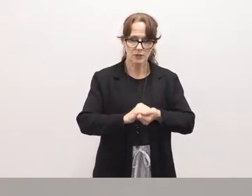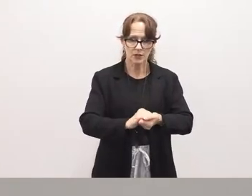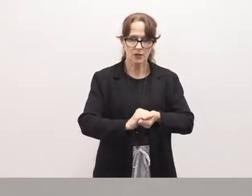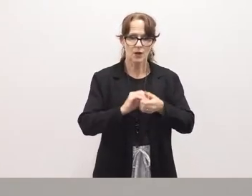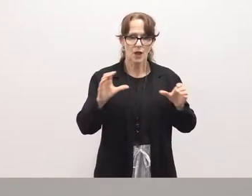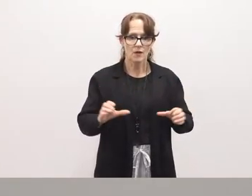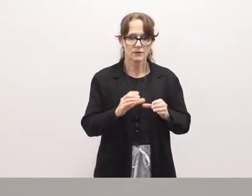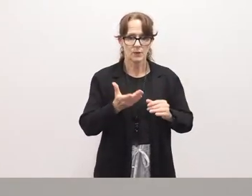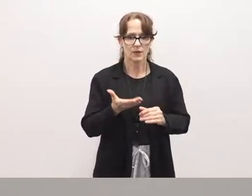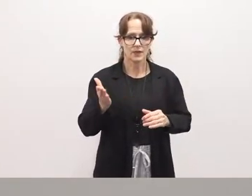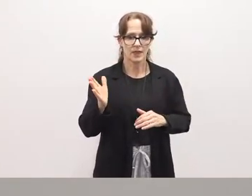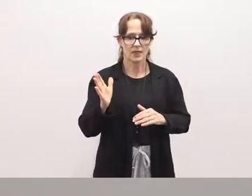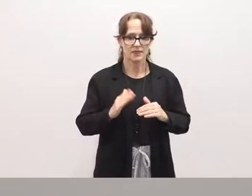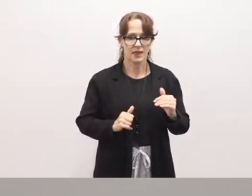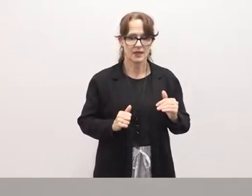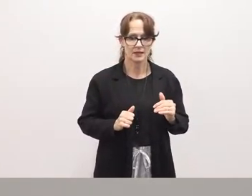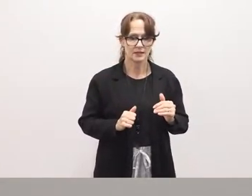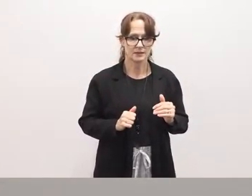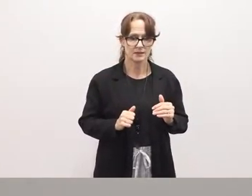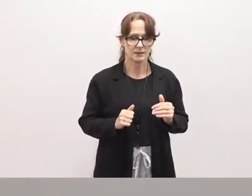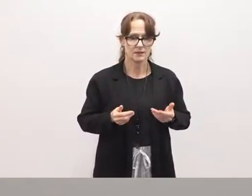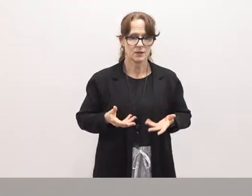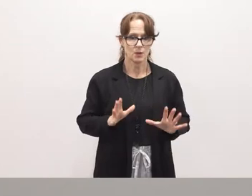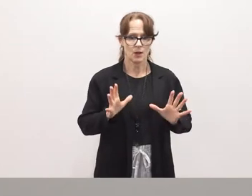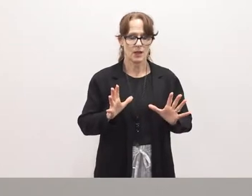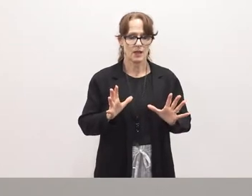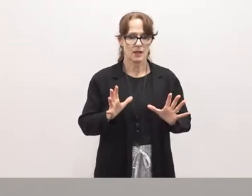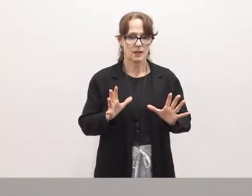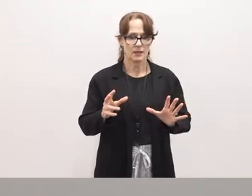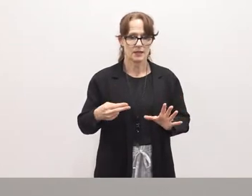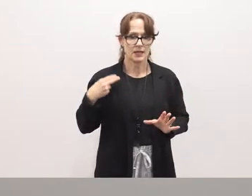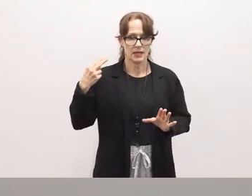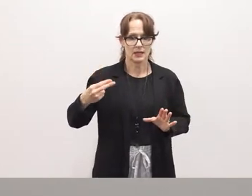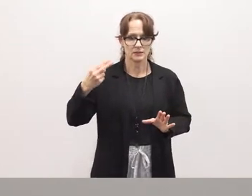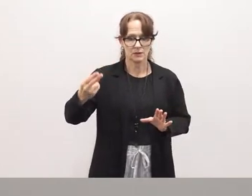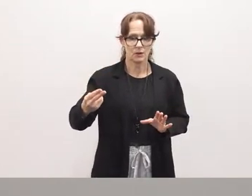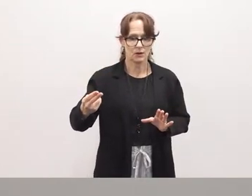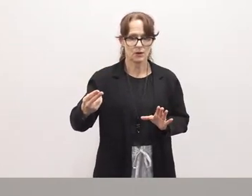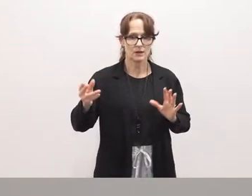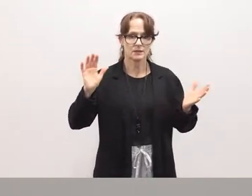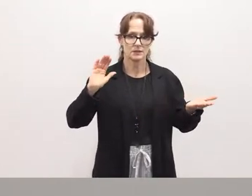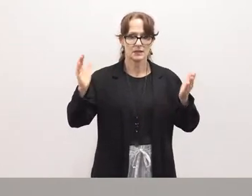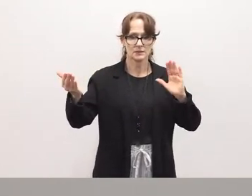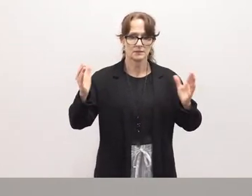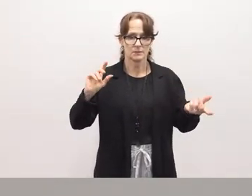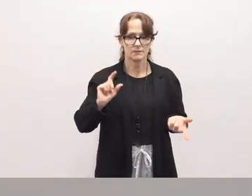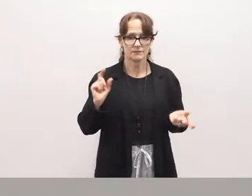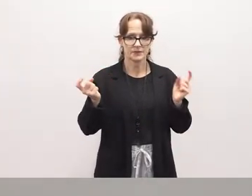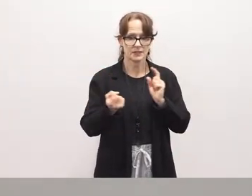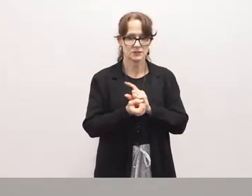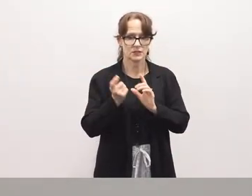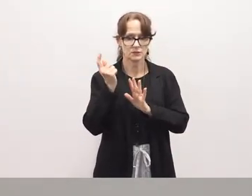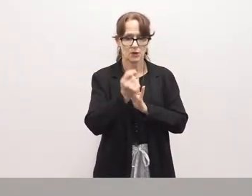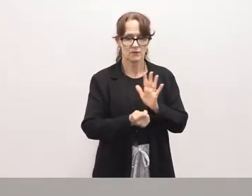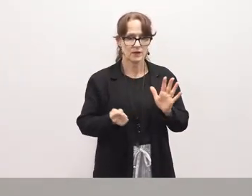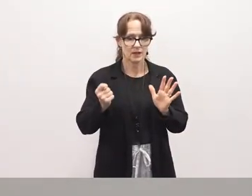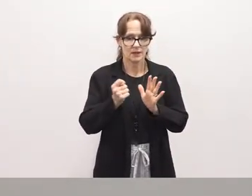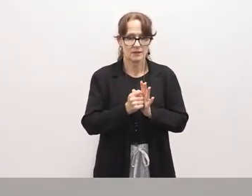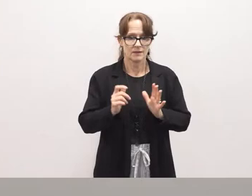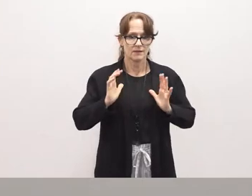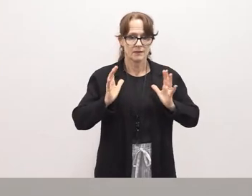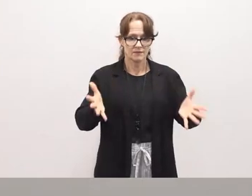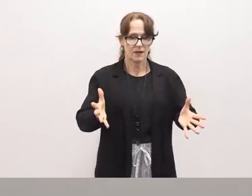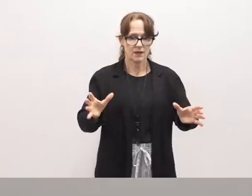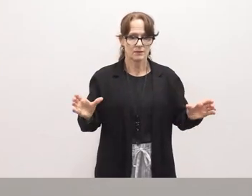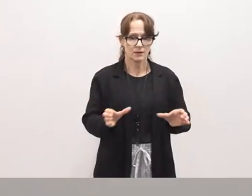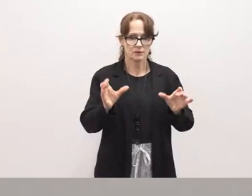things instead of the way that it's been historically, which doesn't seem to me to have changed over time, then fine, let's